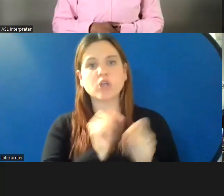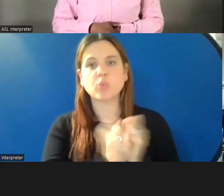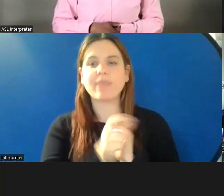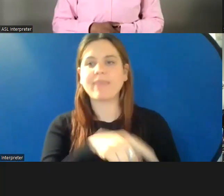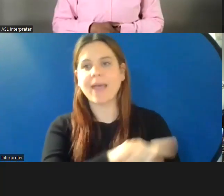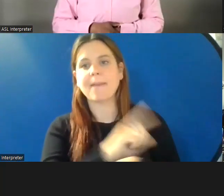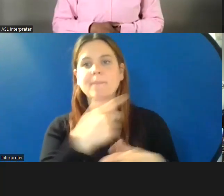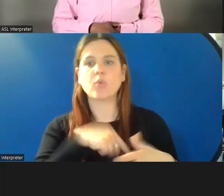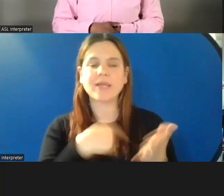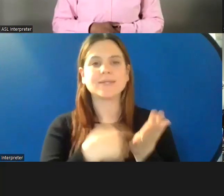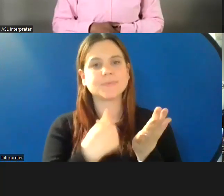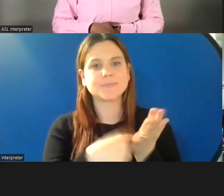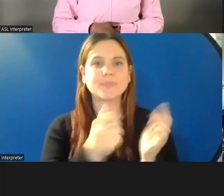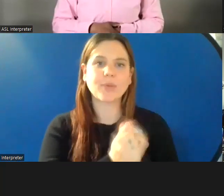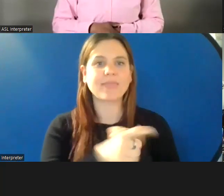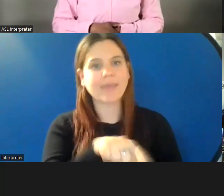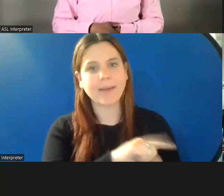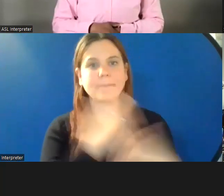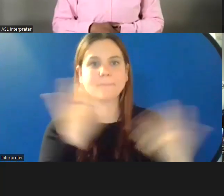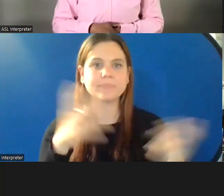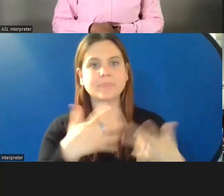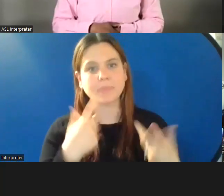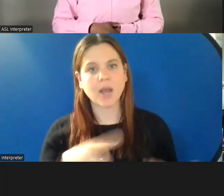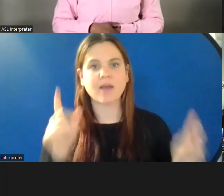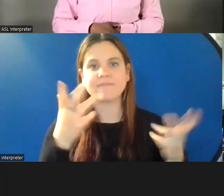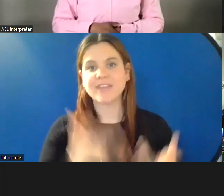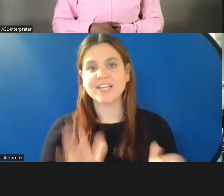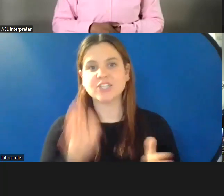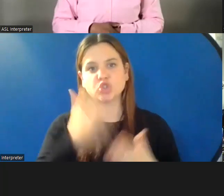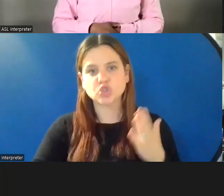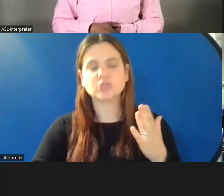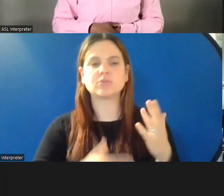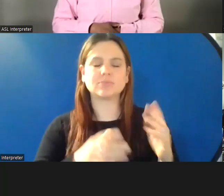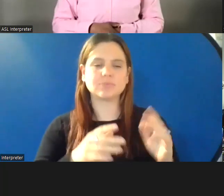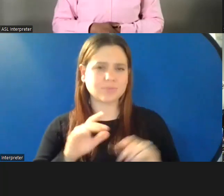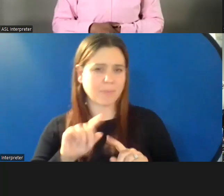meaningful consultation with the tribes, you know, but then I would question what is meaningful.